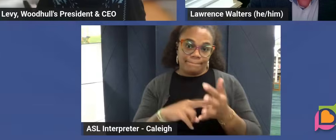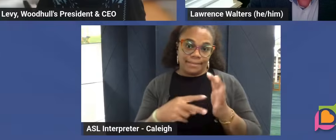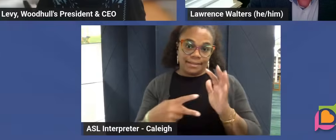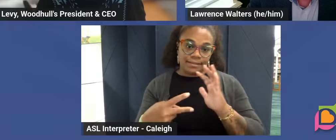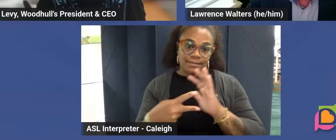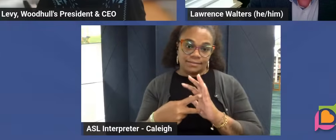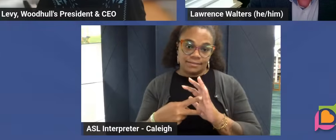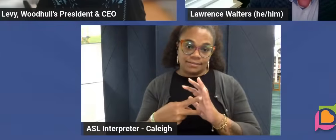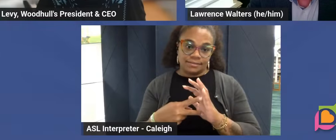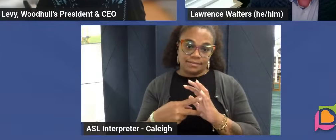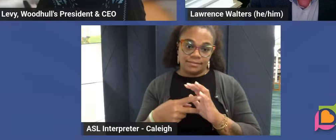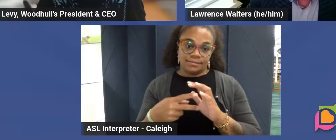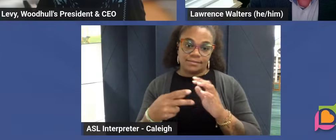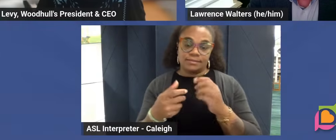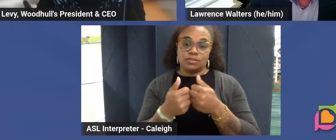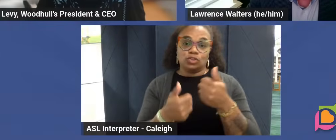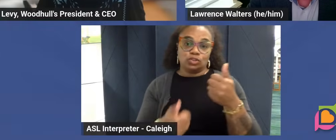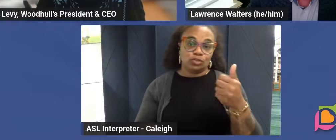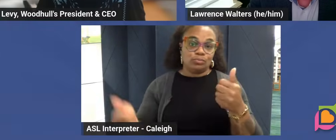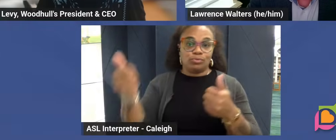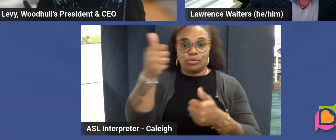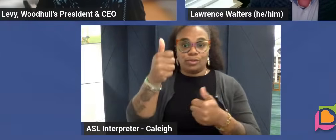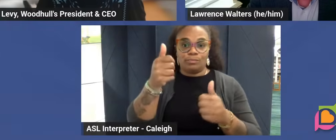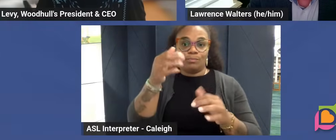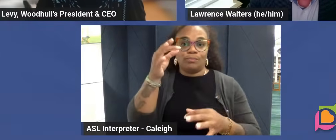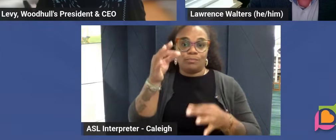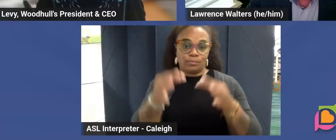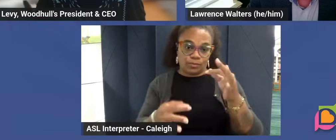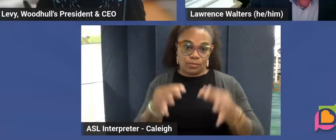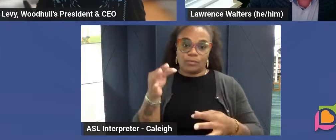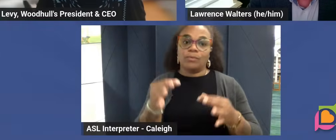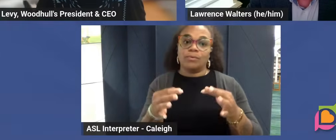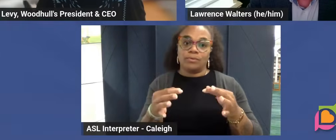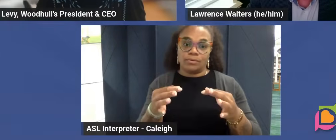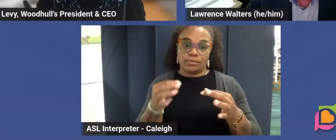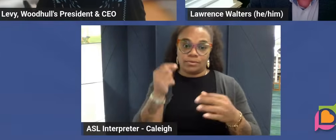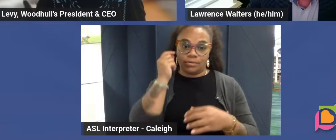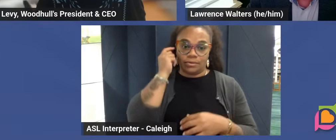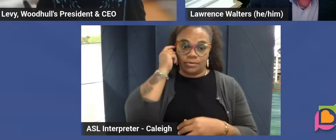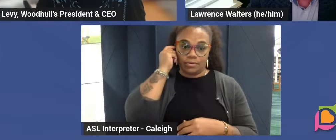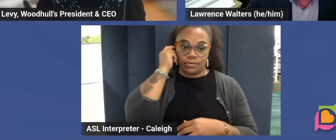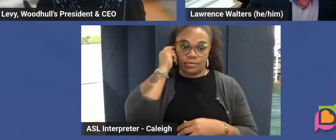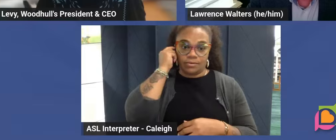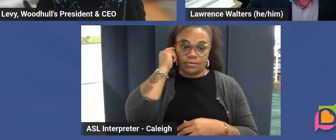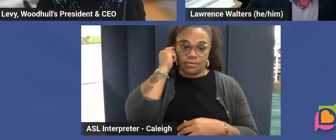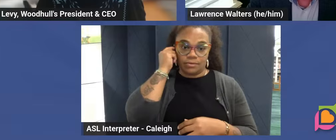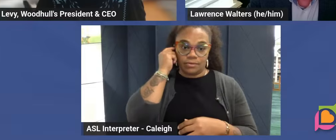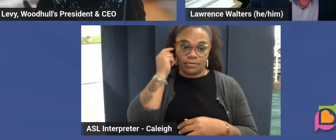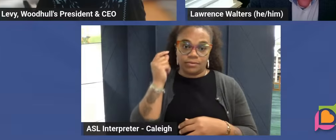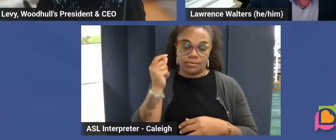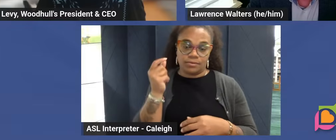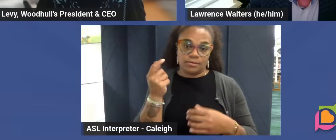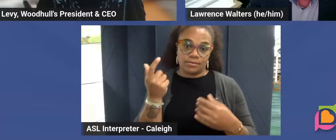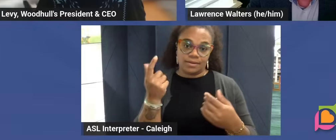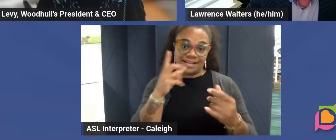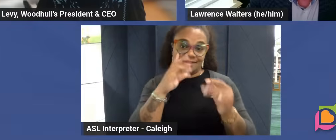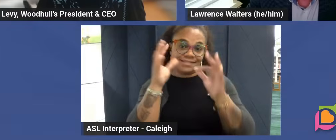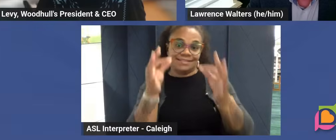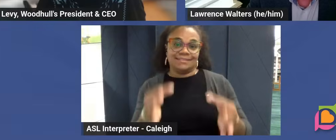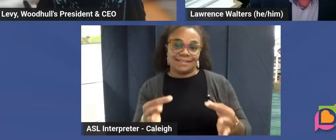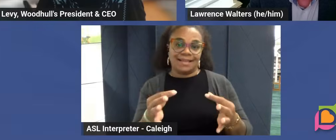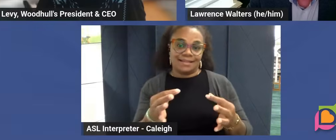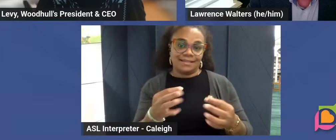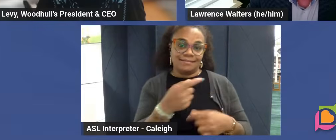the Supreme Court has now rendered children less